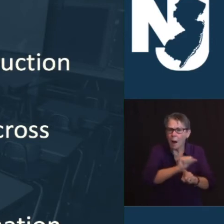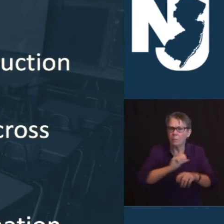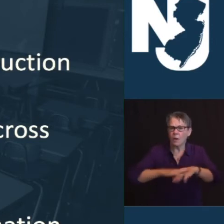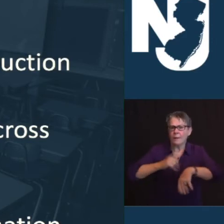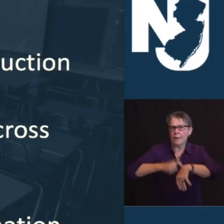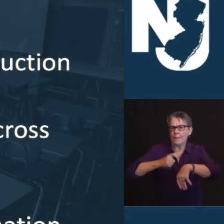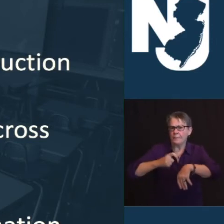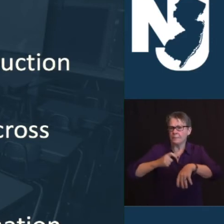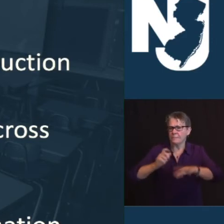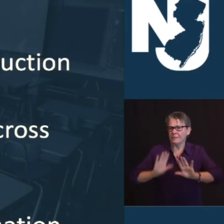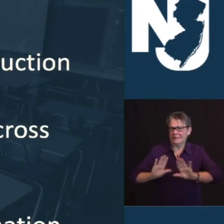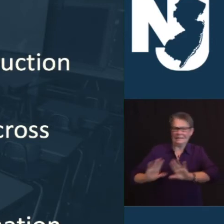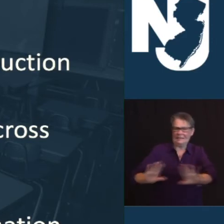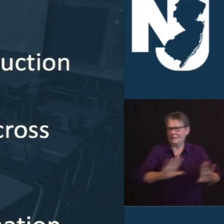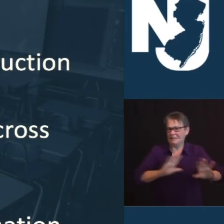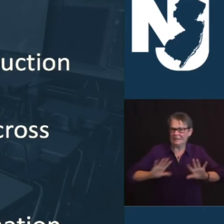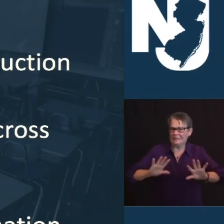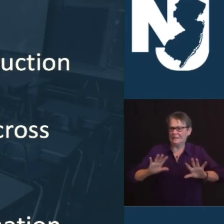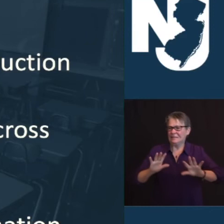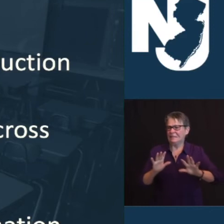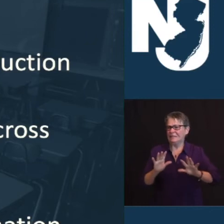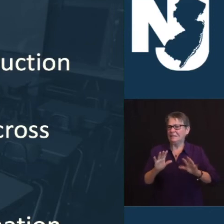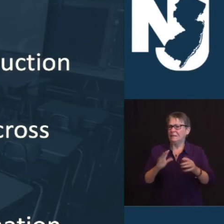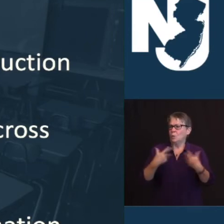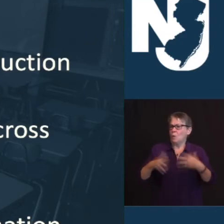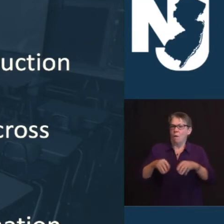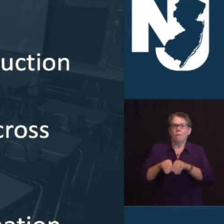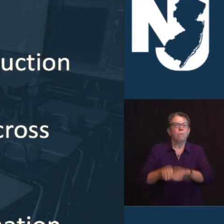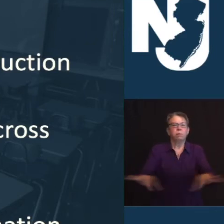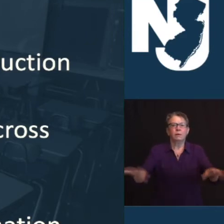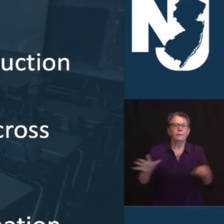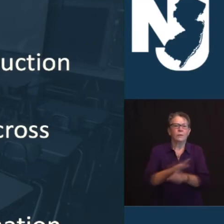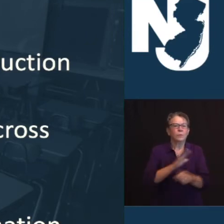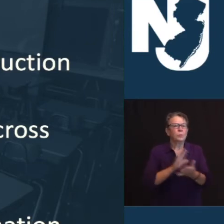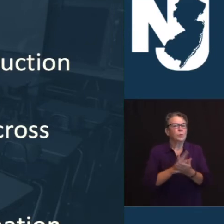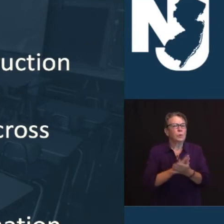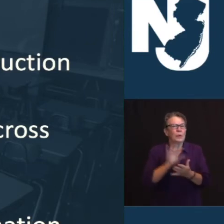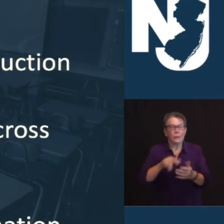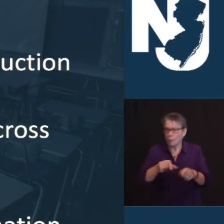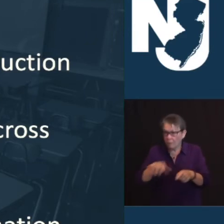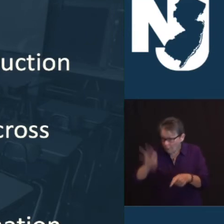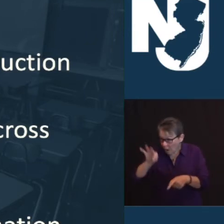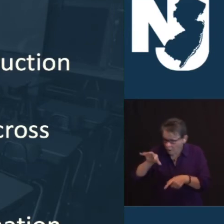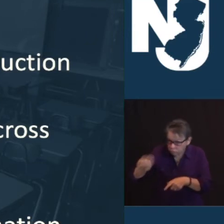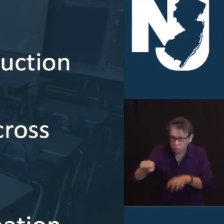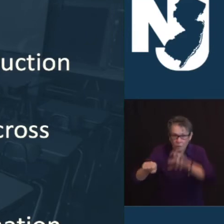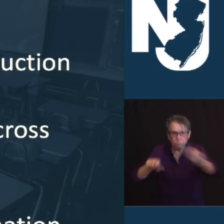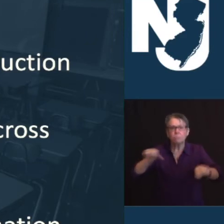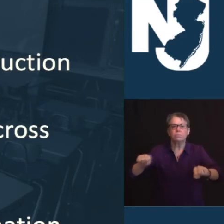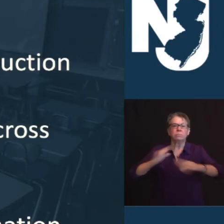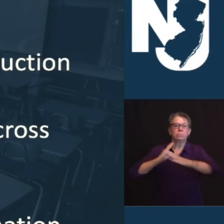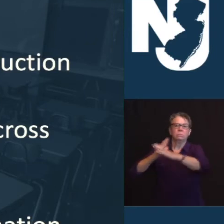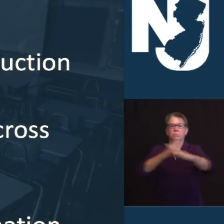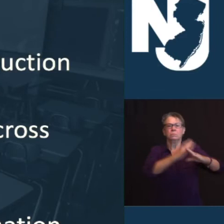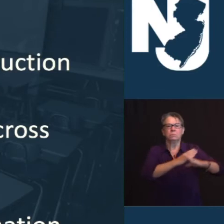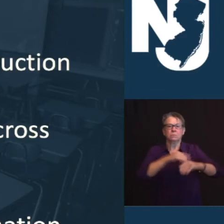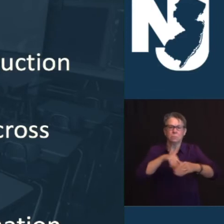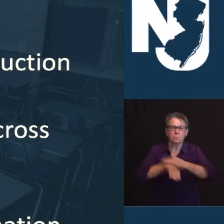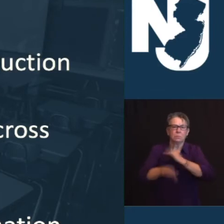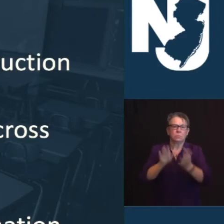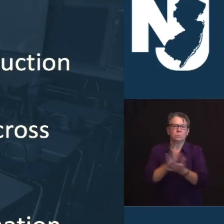several times over the past week, I think we all understand the stress that comes with this, whether it's the educators who are at the front